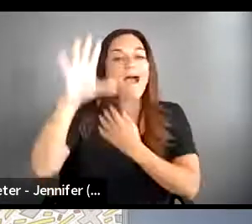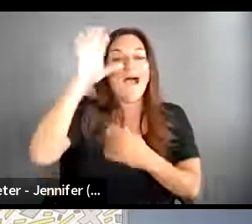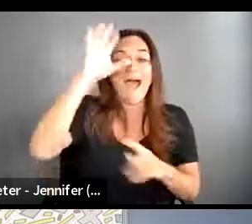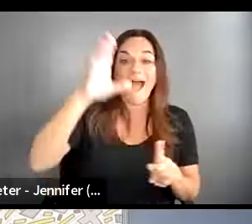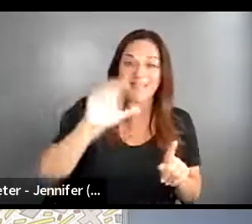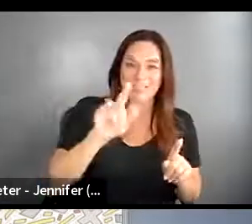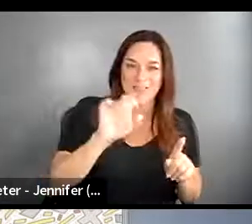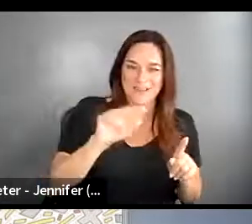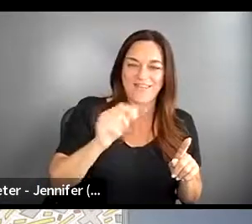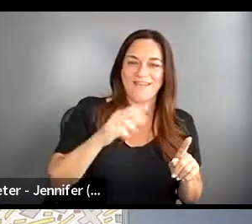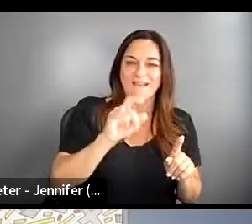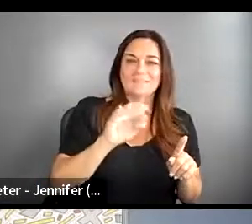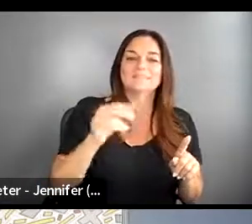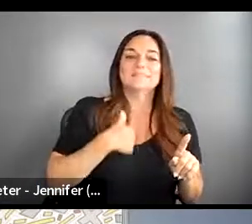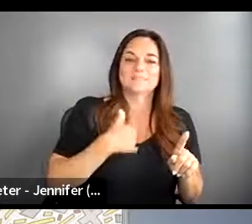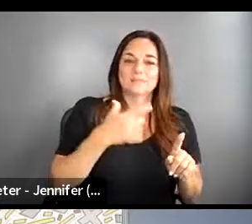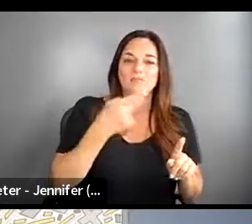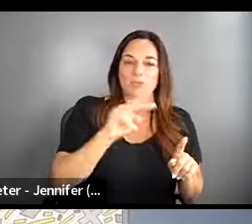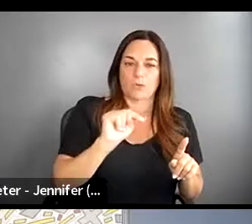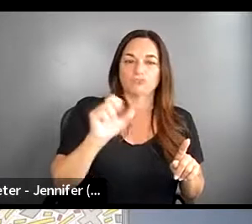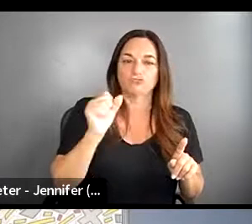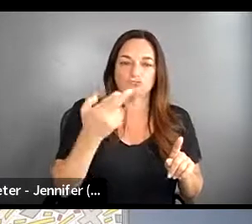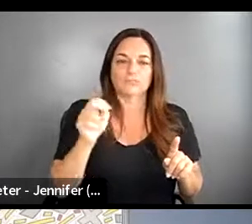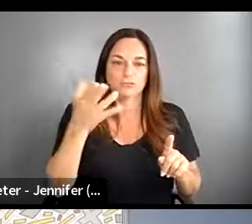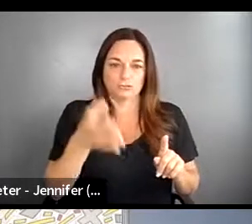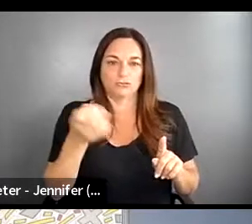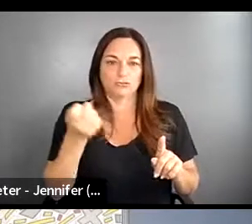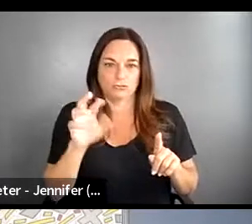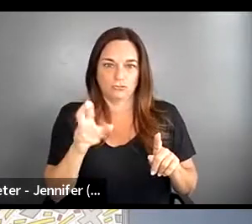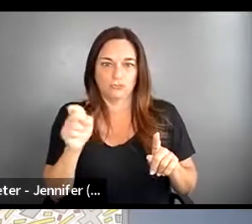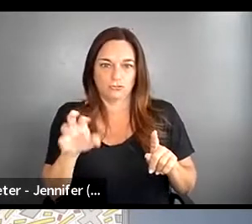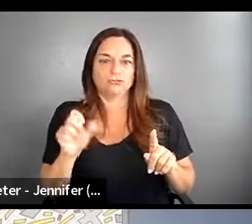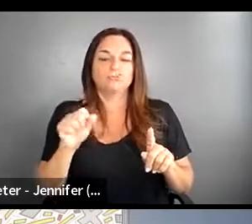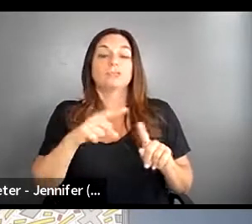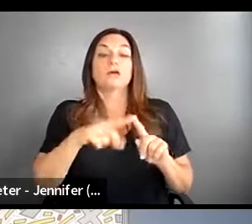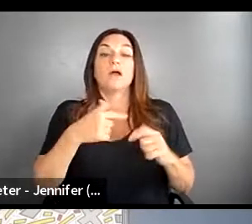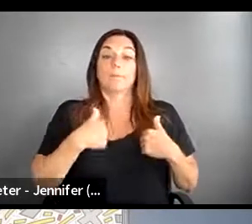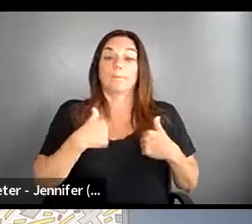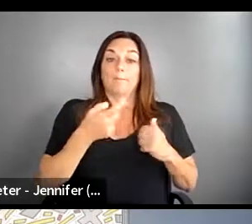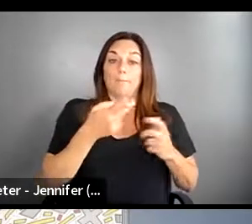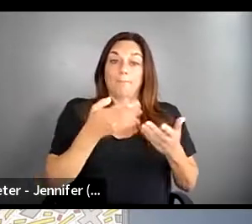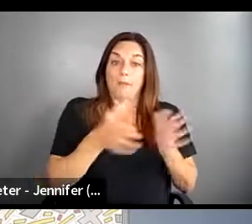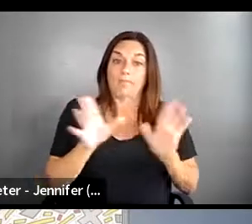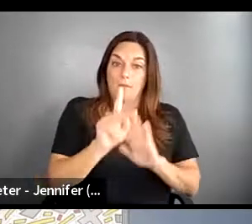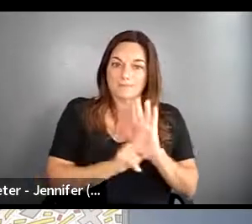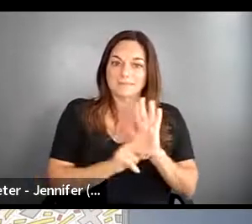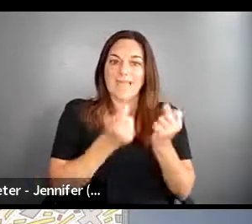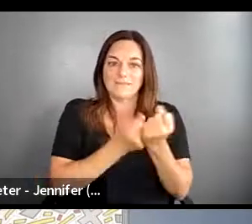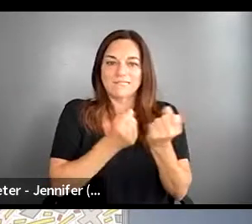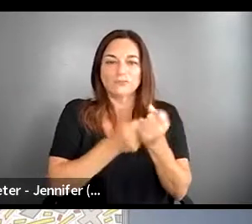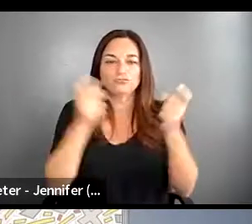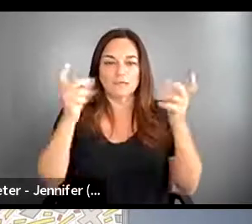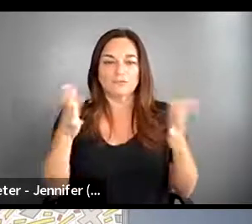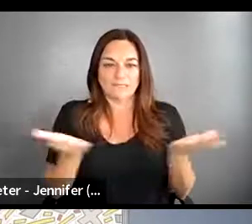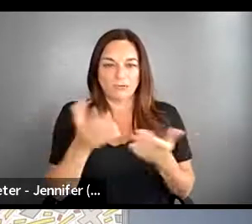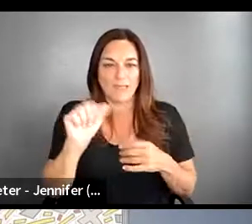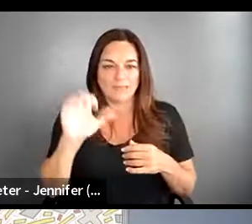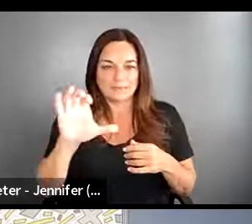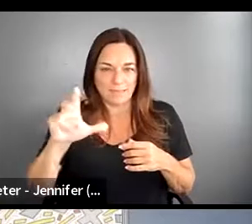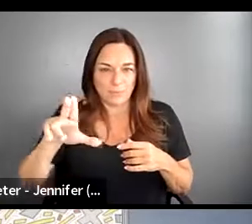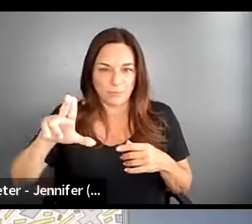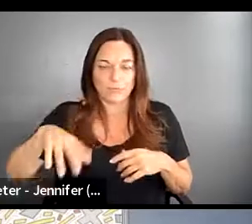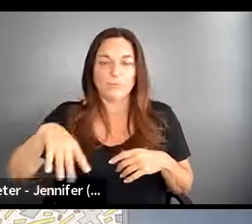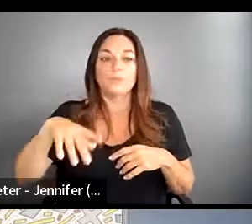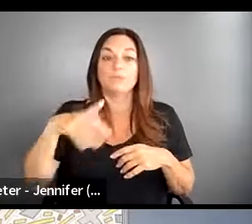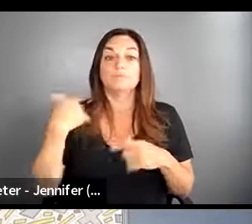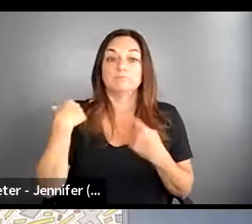My pronouns are she, her, hers, and I am the Public Policy and Advocacy Director here at the ACLU, and I have been